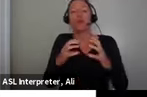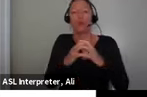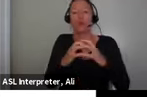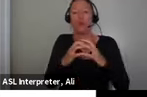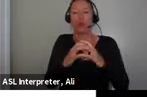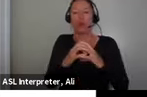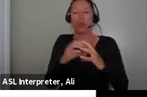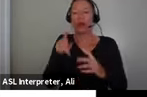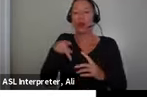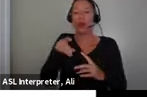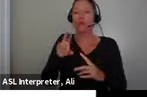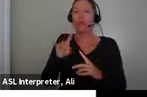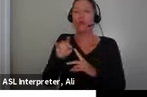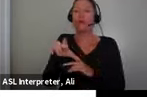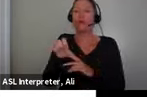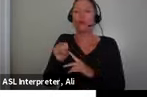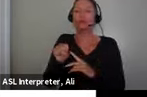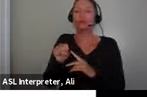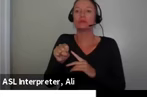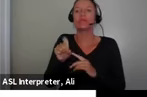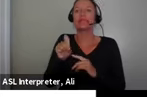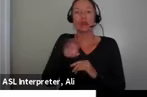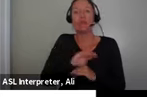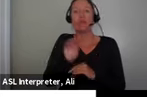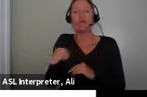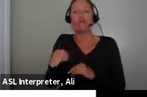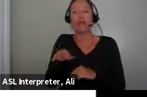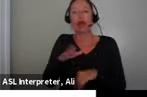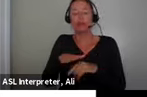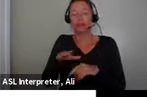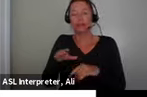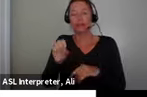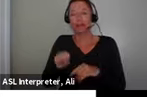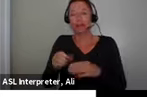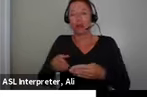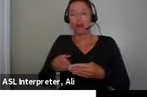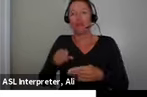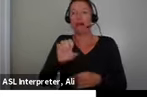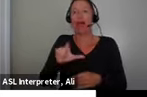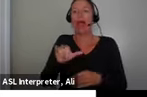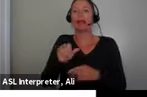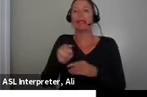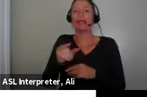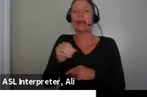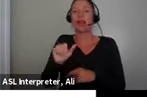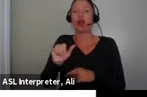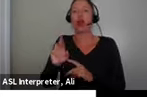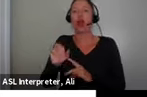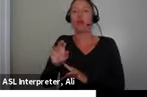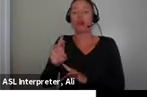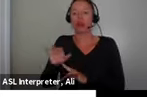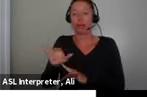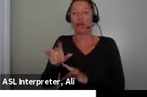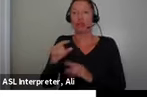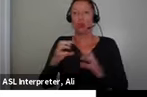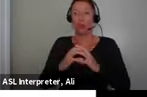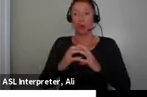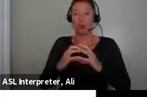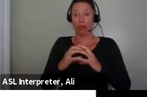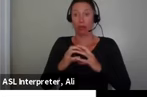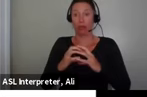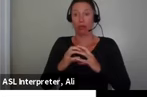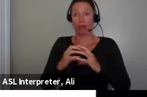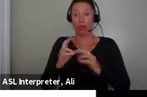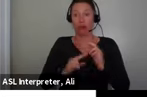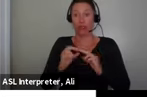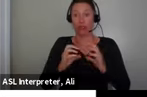east of the building at the corner of Elliott and Armory. Those portables